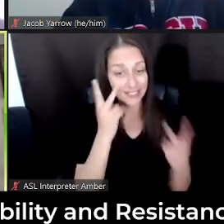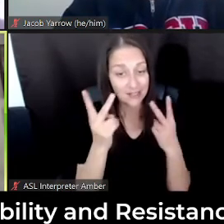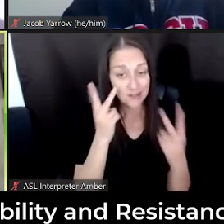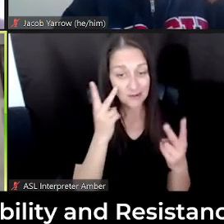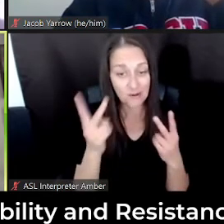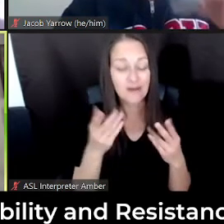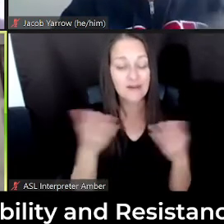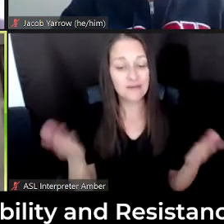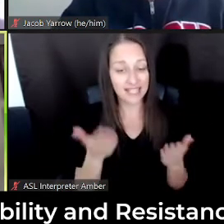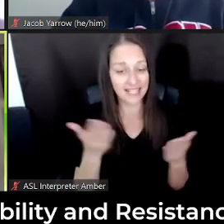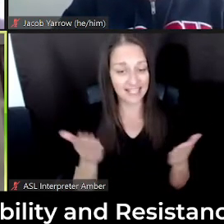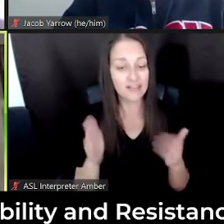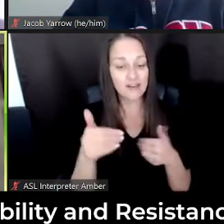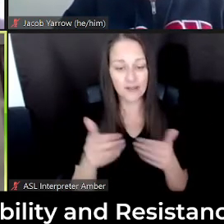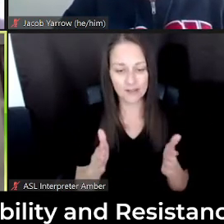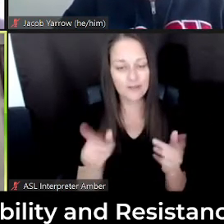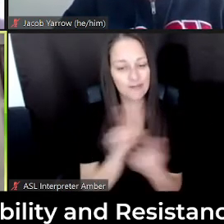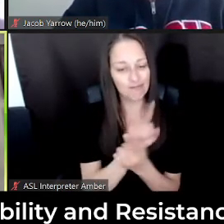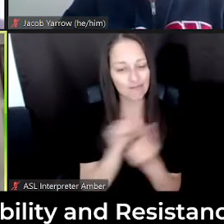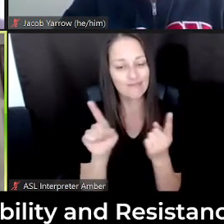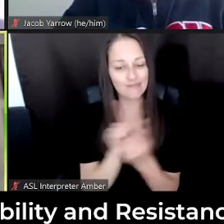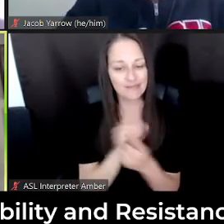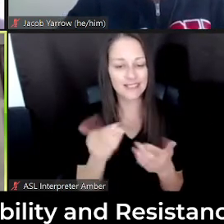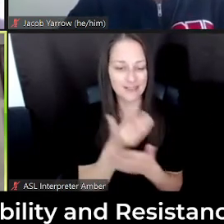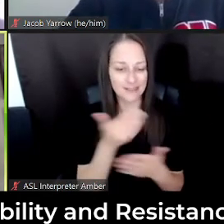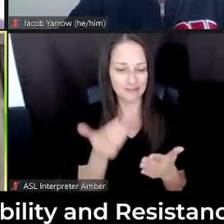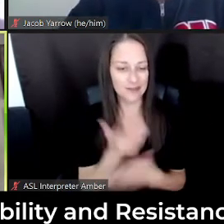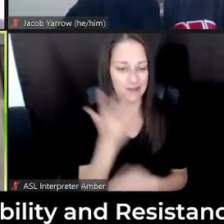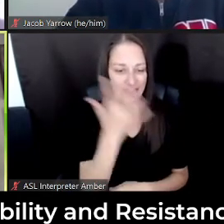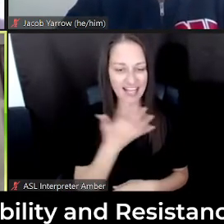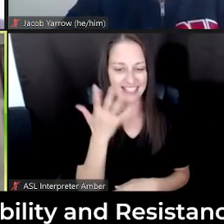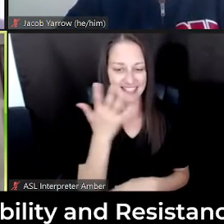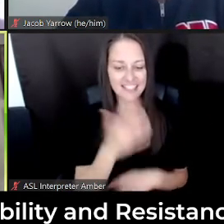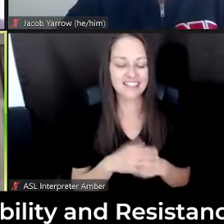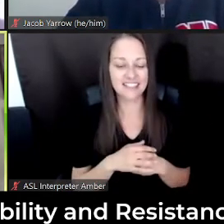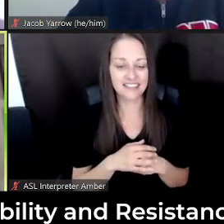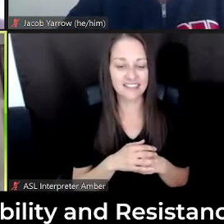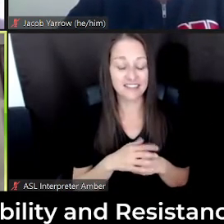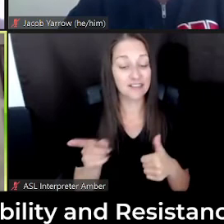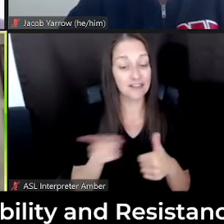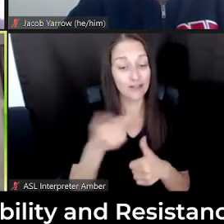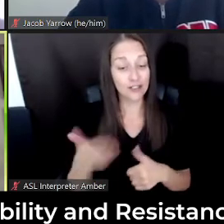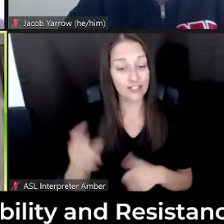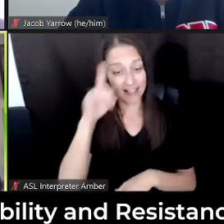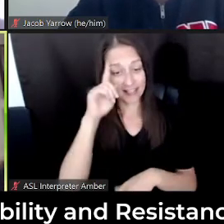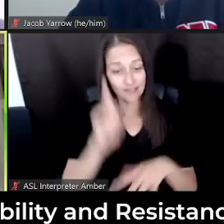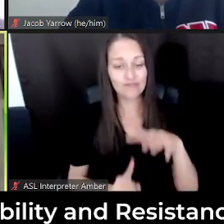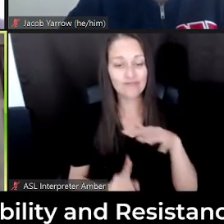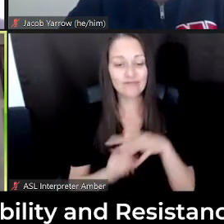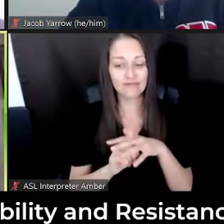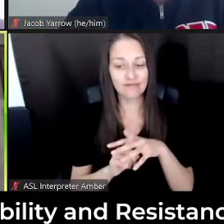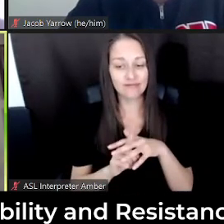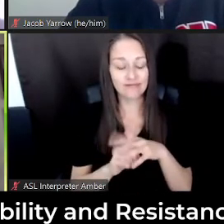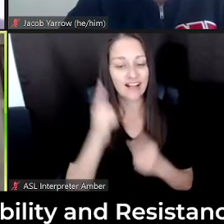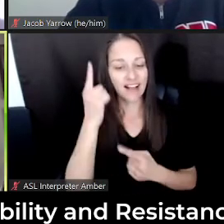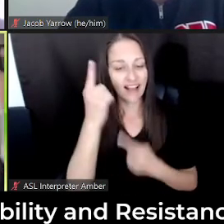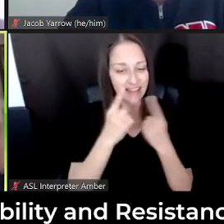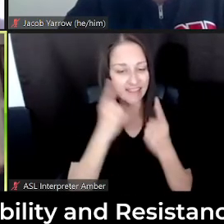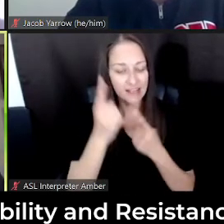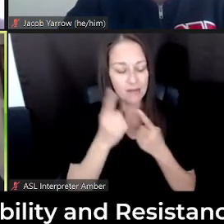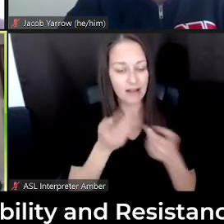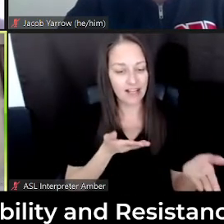some new faces. What came to mind in the first question, I think about reciprocity,